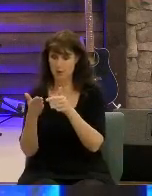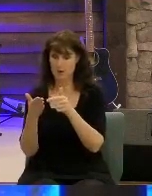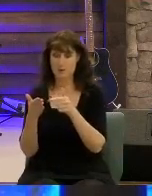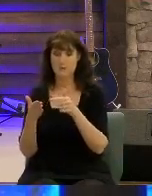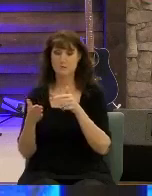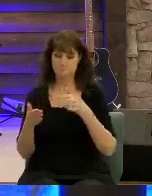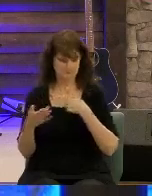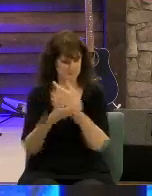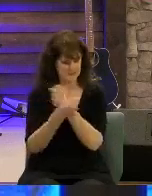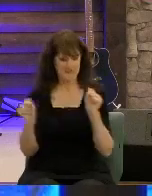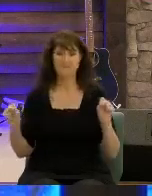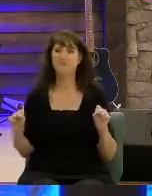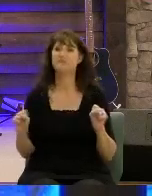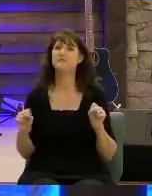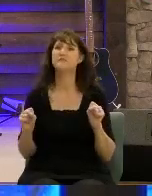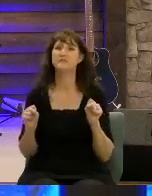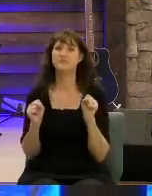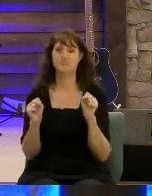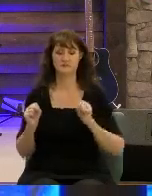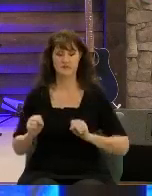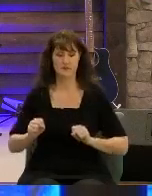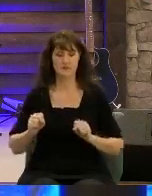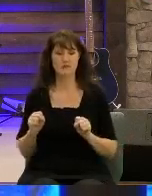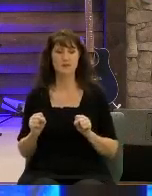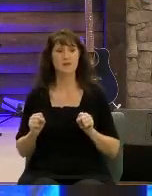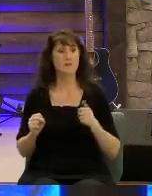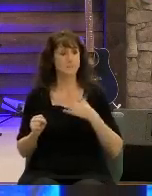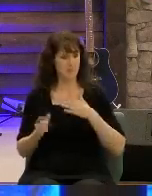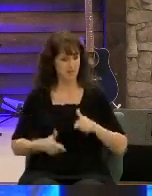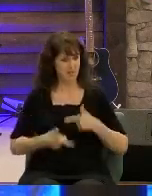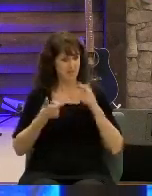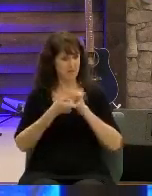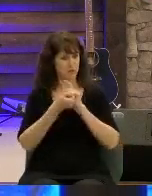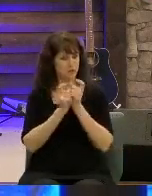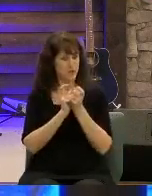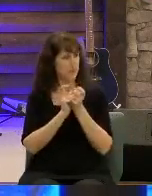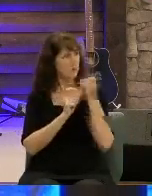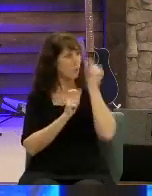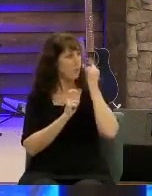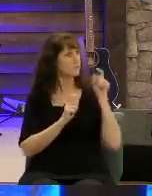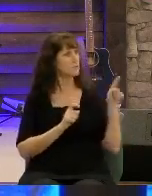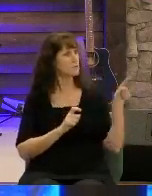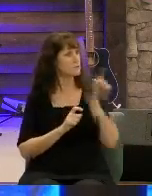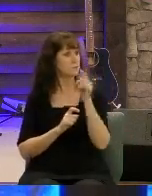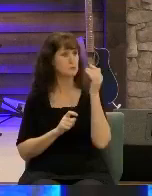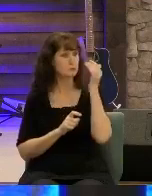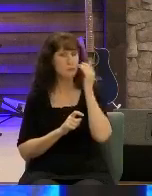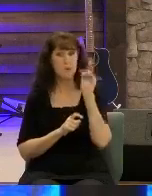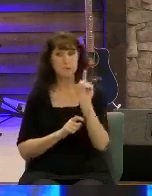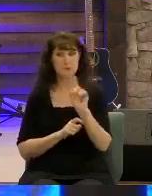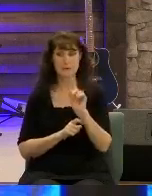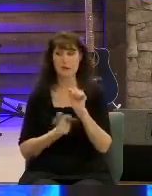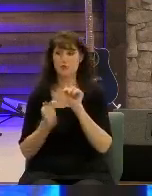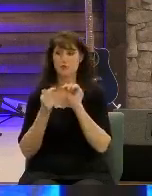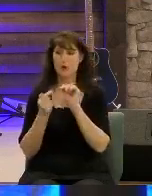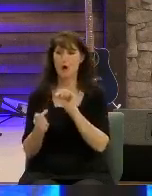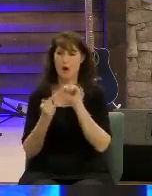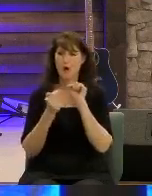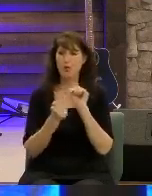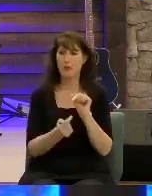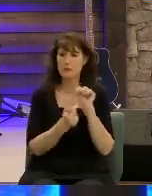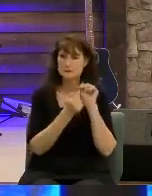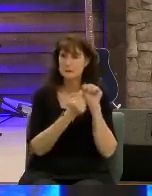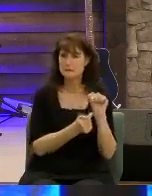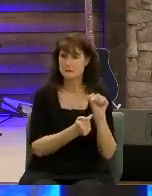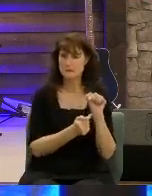okay? And so if you know somebody that's struggling, this book is written for youth. It's written for young people.